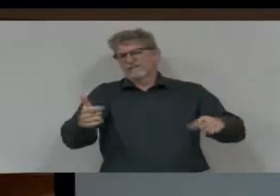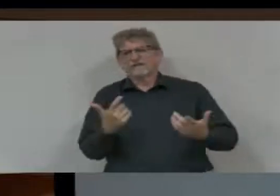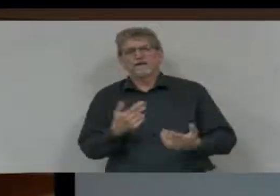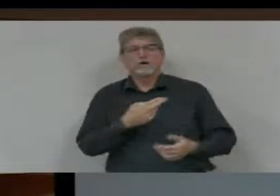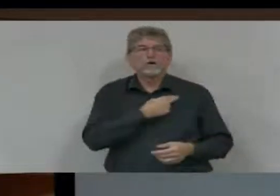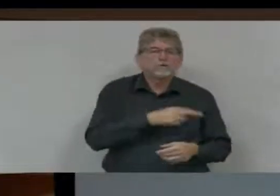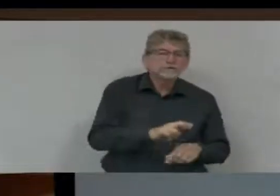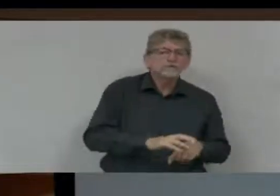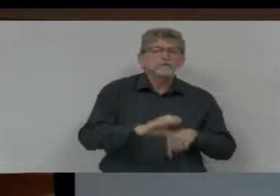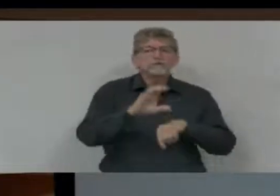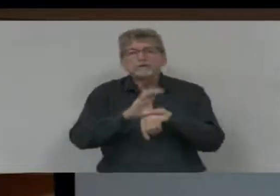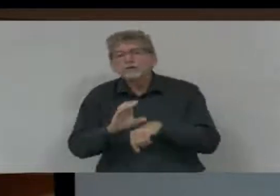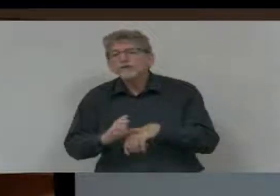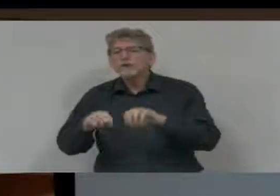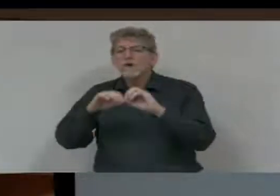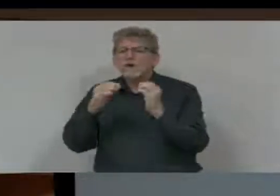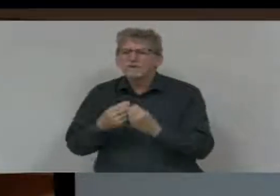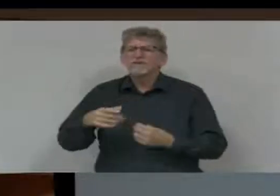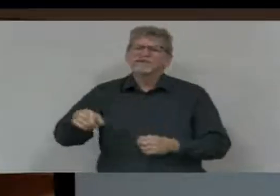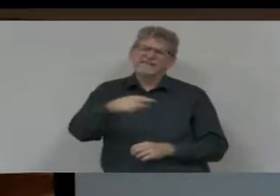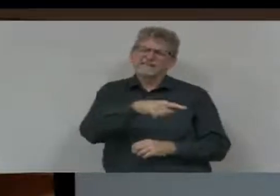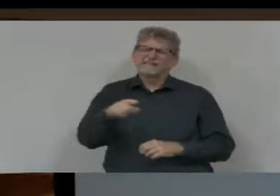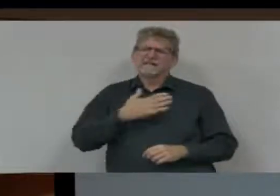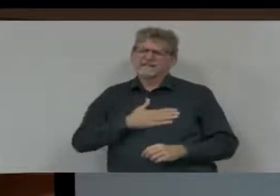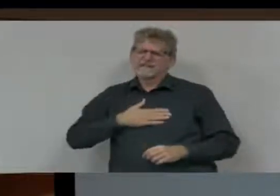Tippecanoe County Health Department website.